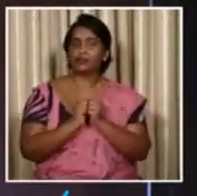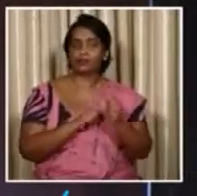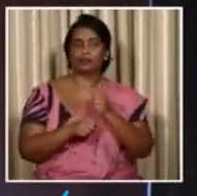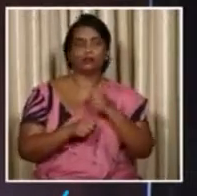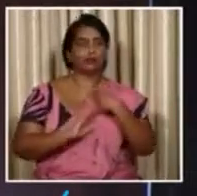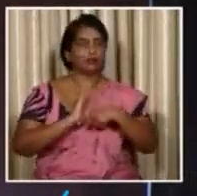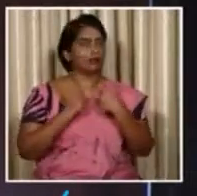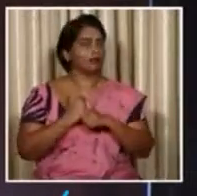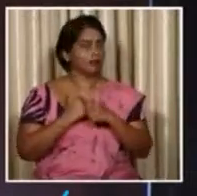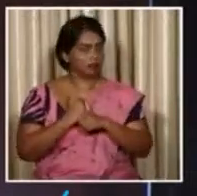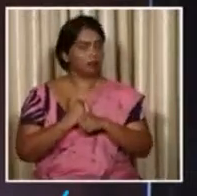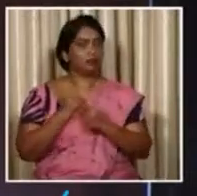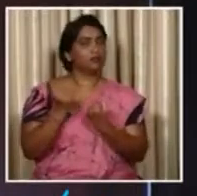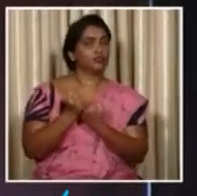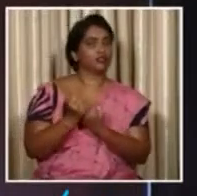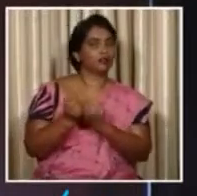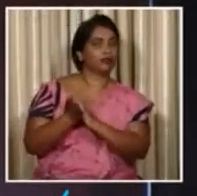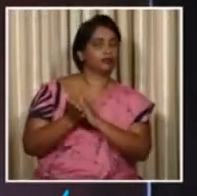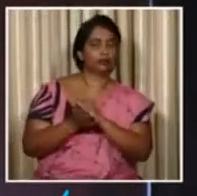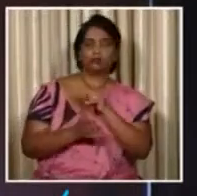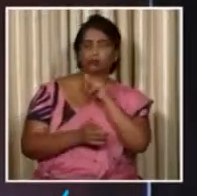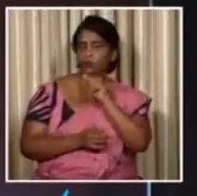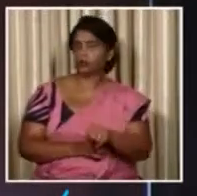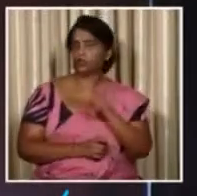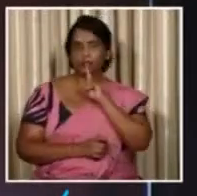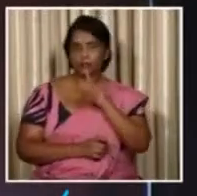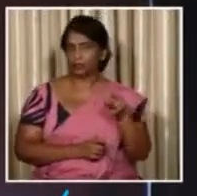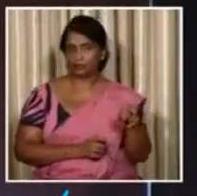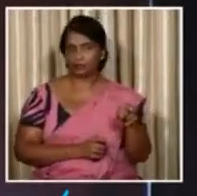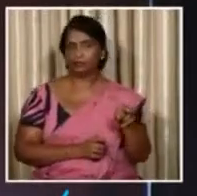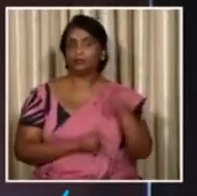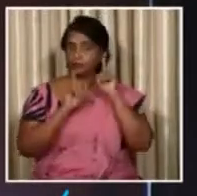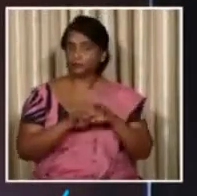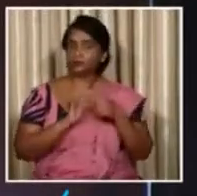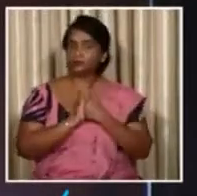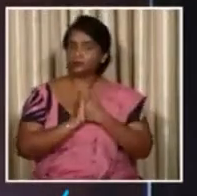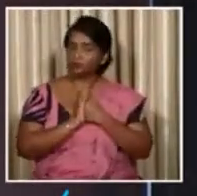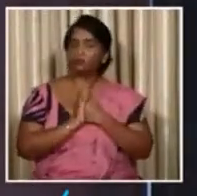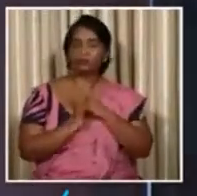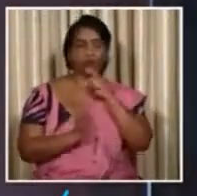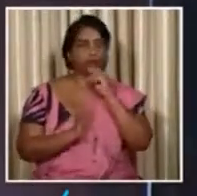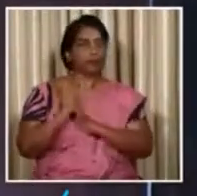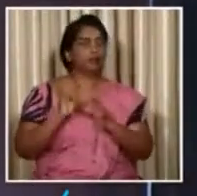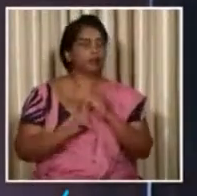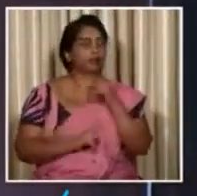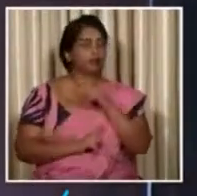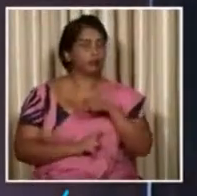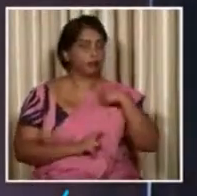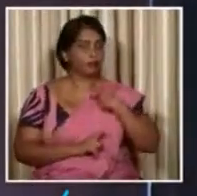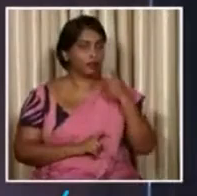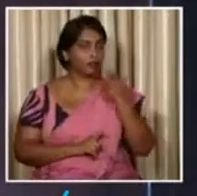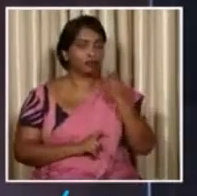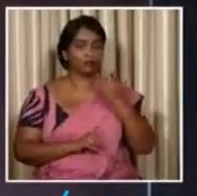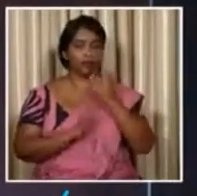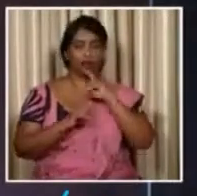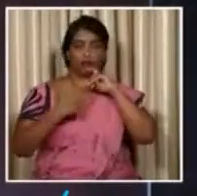only consolation that the Honorable Minister of Justice, being a senior lawyer, though is that you being Honorable